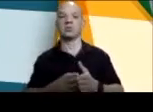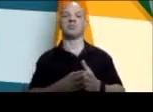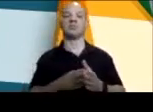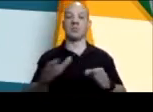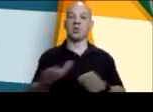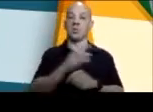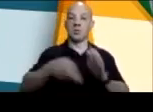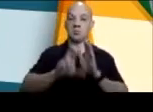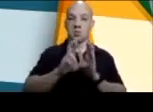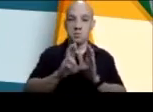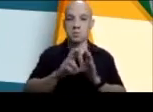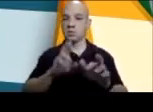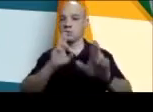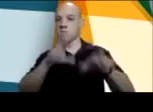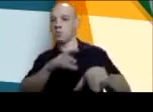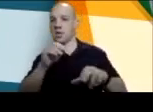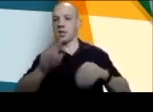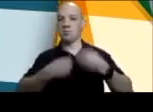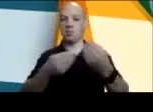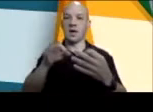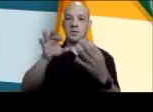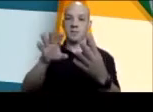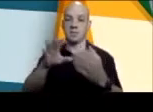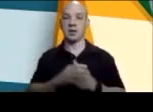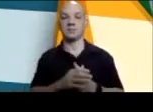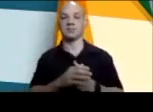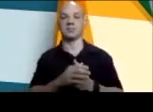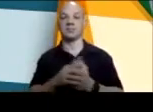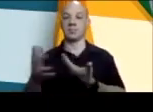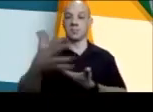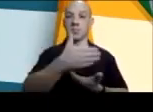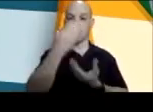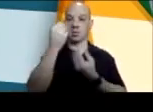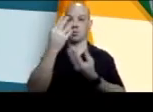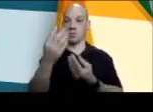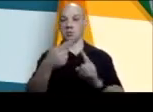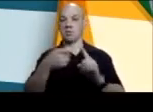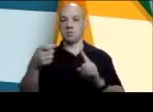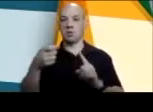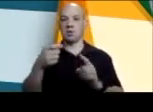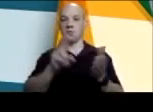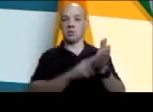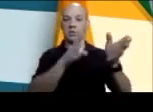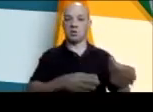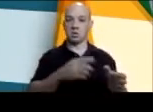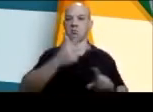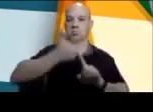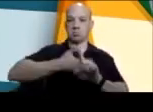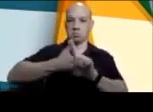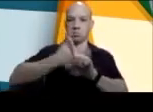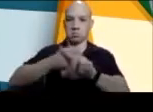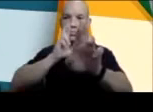reviews of reports and provide feedback, gather data from contractors from quarterly